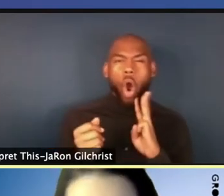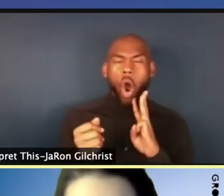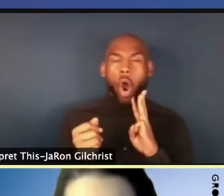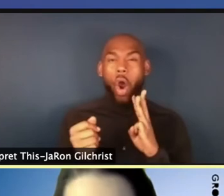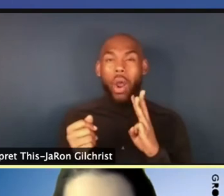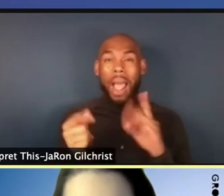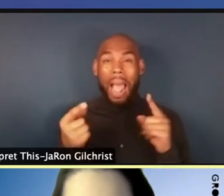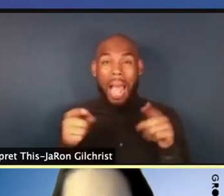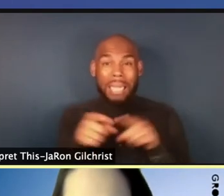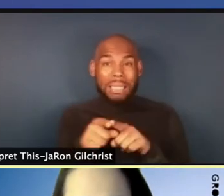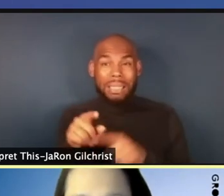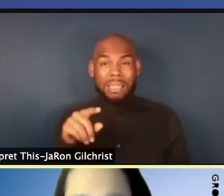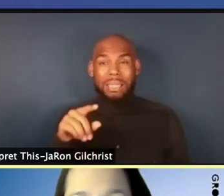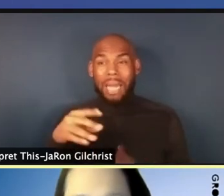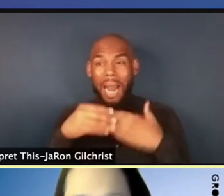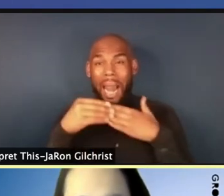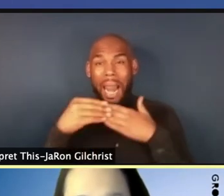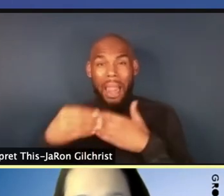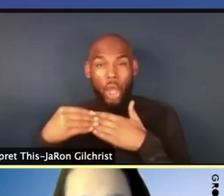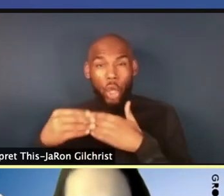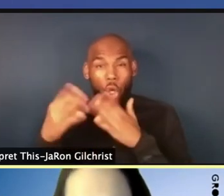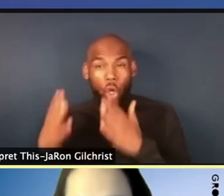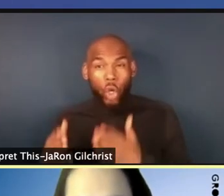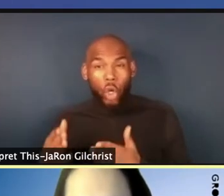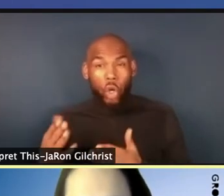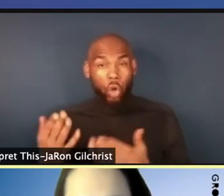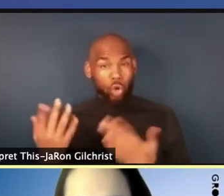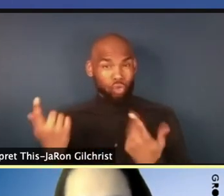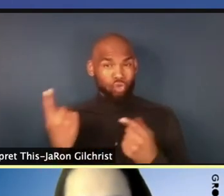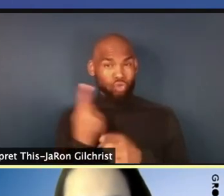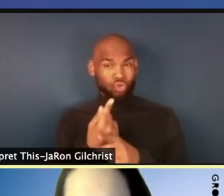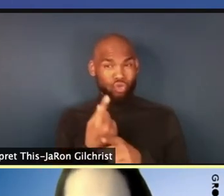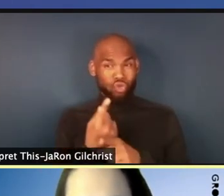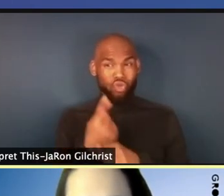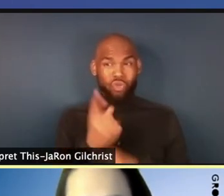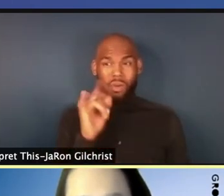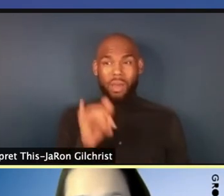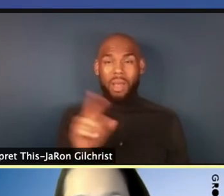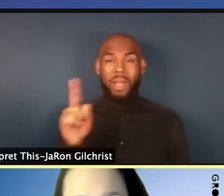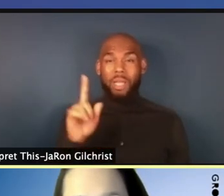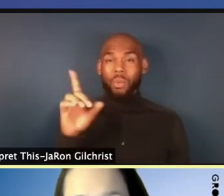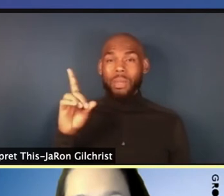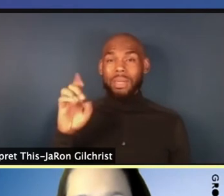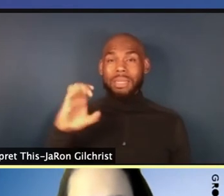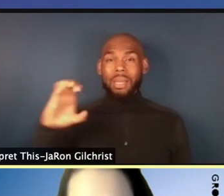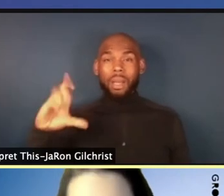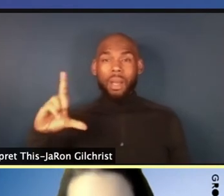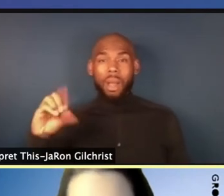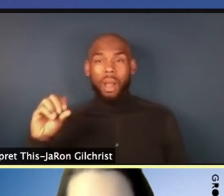leader? Mm. It's like, right, this is where decolonized leadership sort of